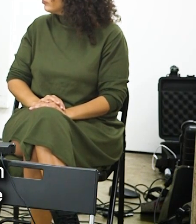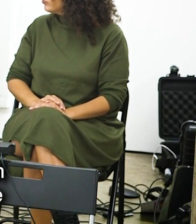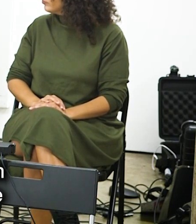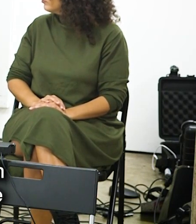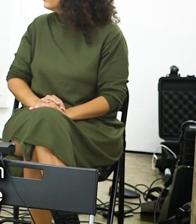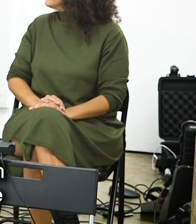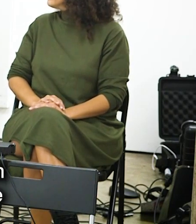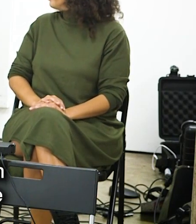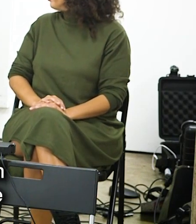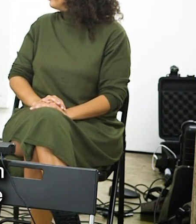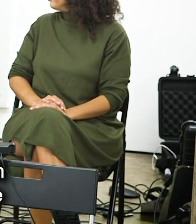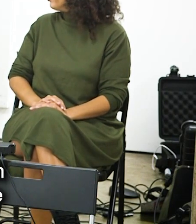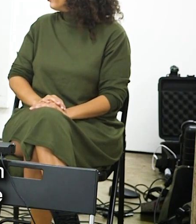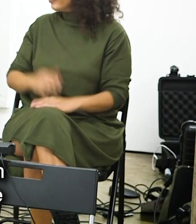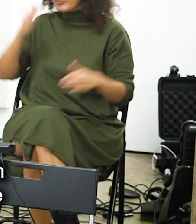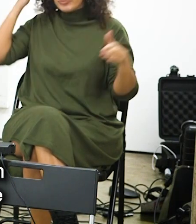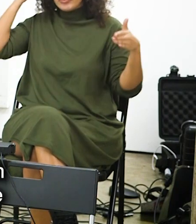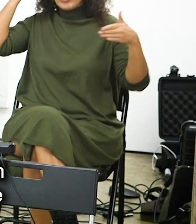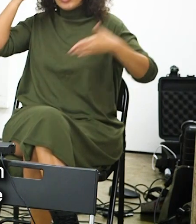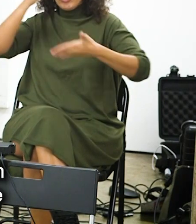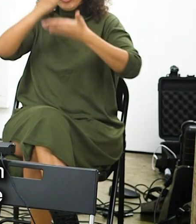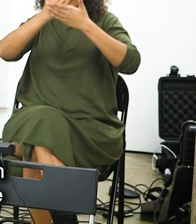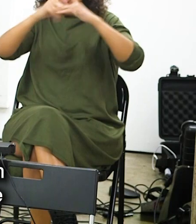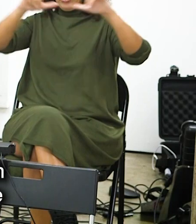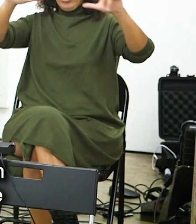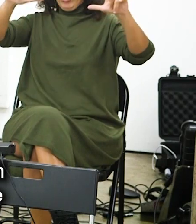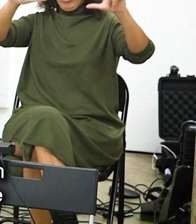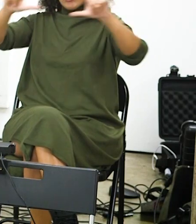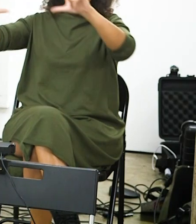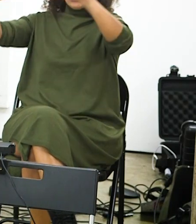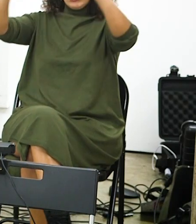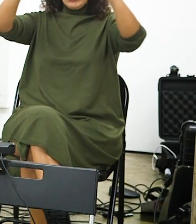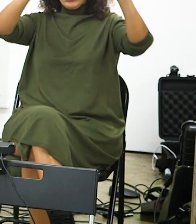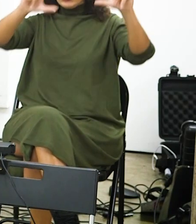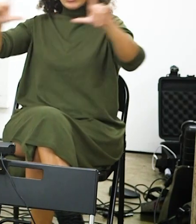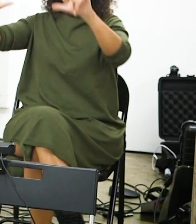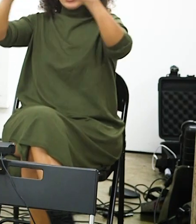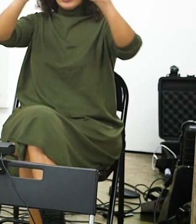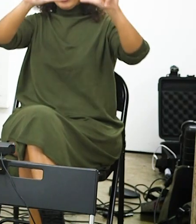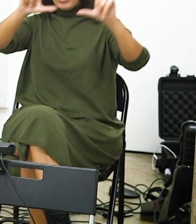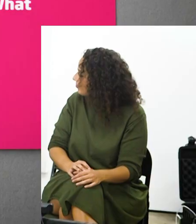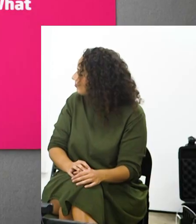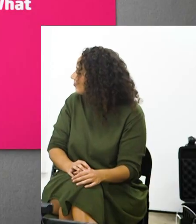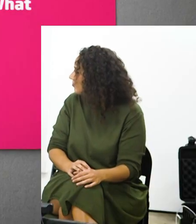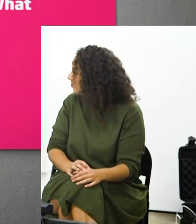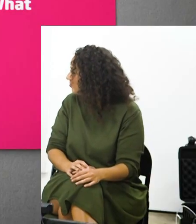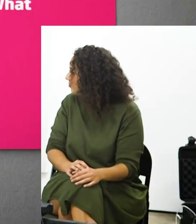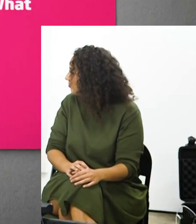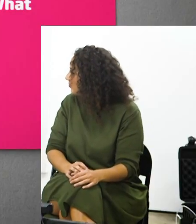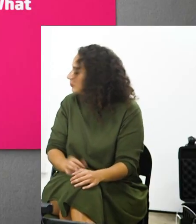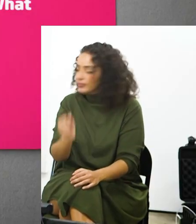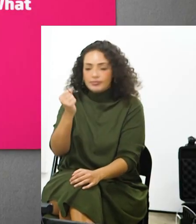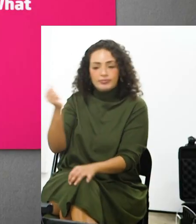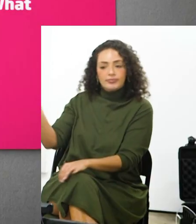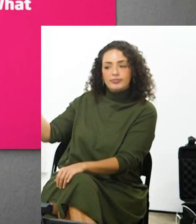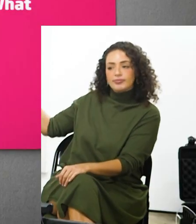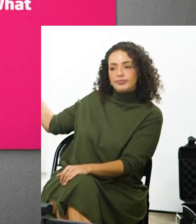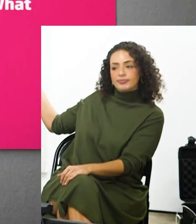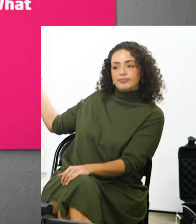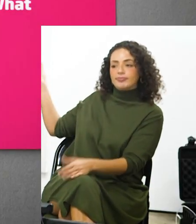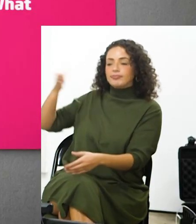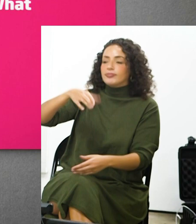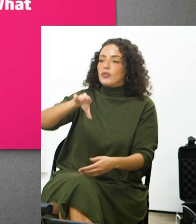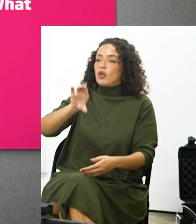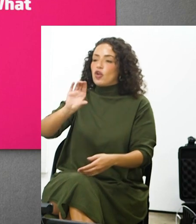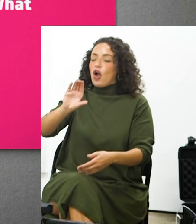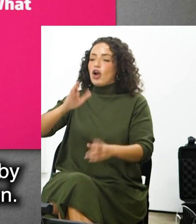we'll be focusing mostly on the moving image, which I will be talking about use of captions. So these Cards for Inclusion